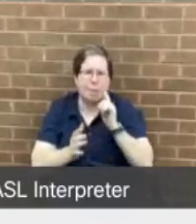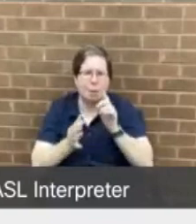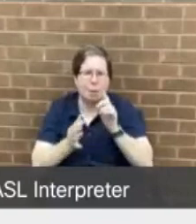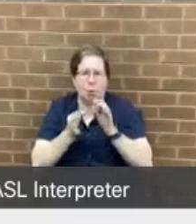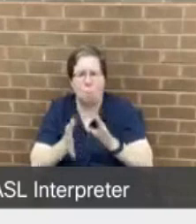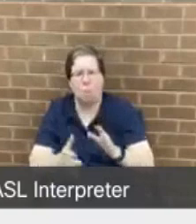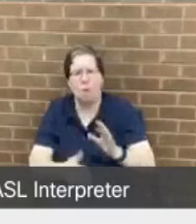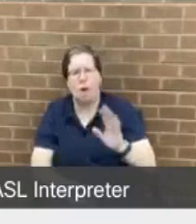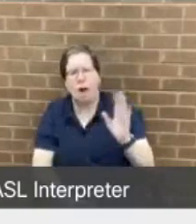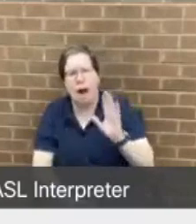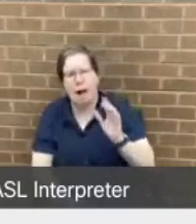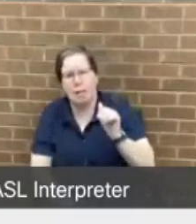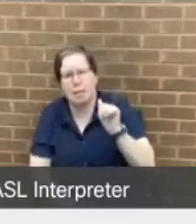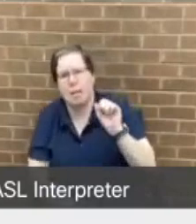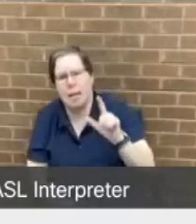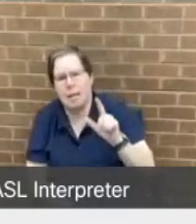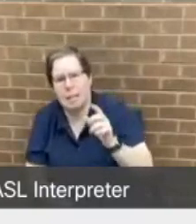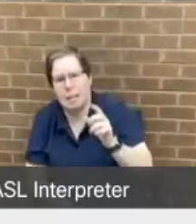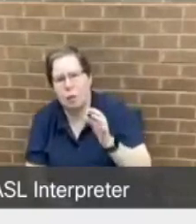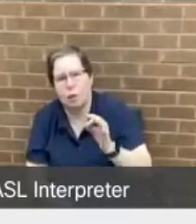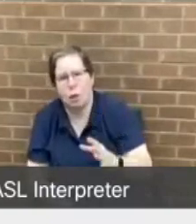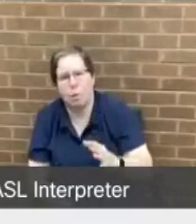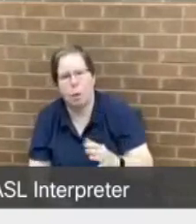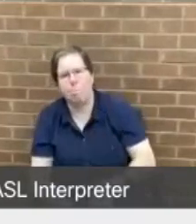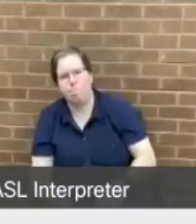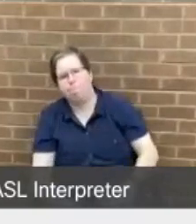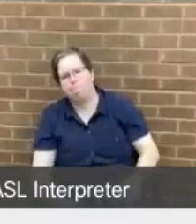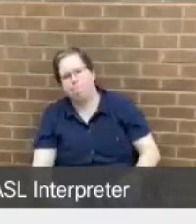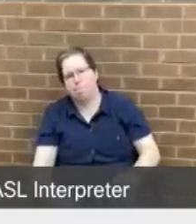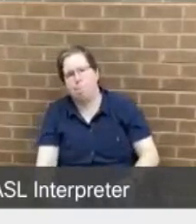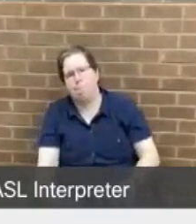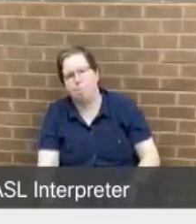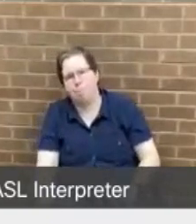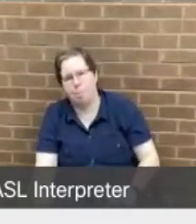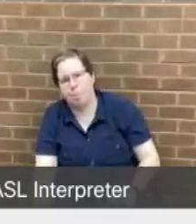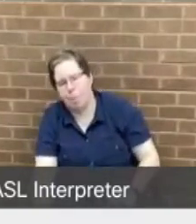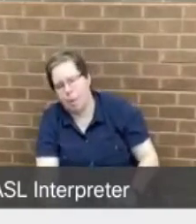interpreter. Hi, this is the ASL interpreter.